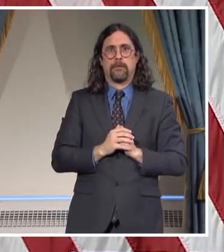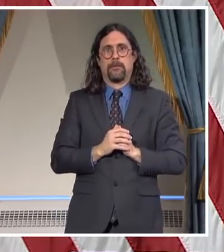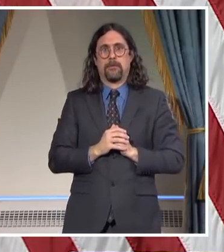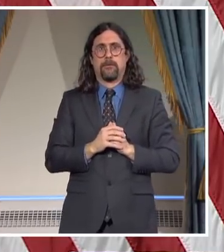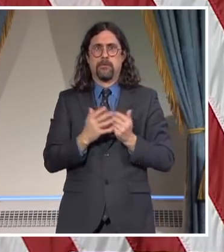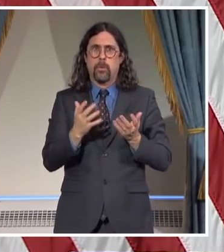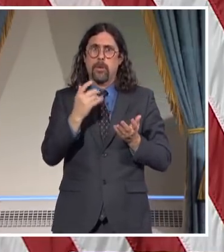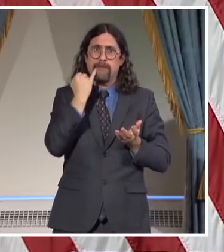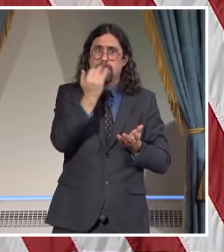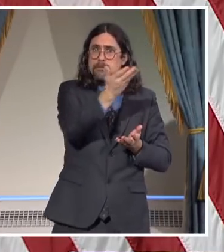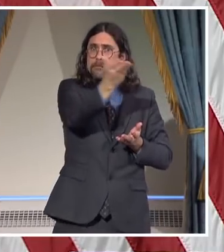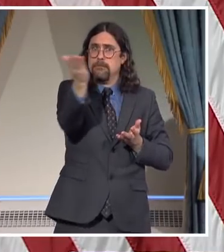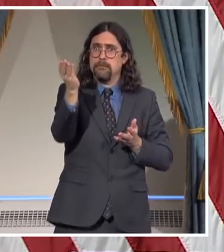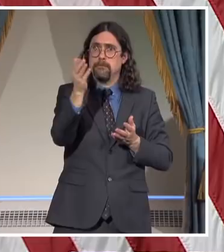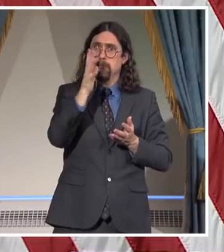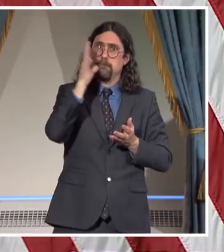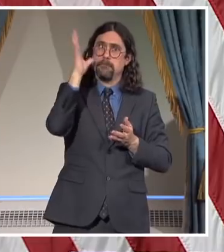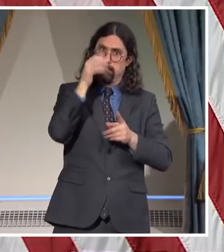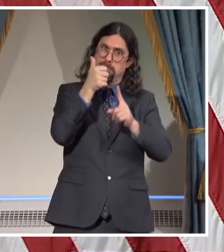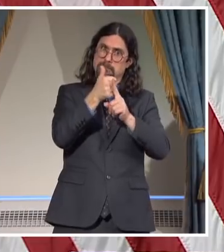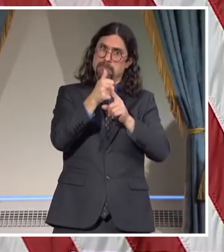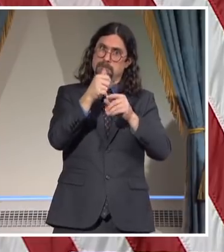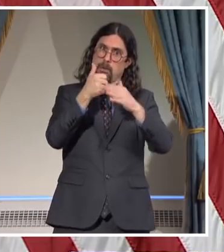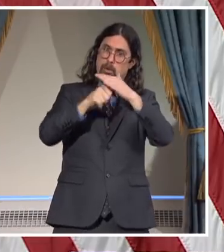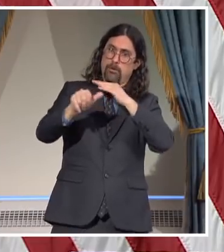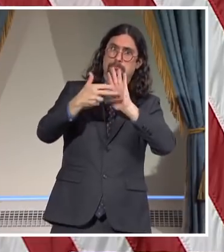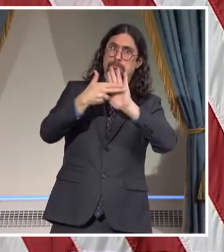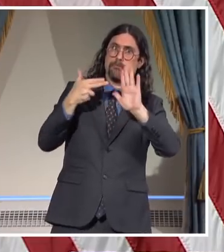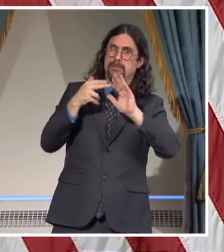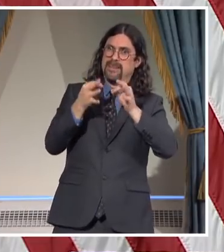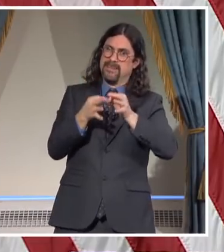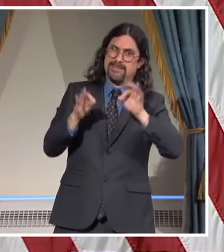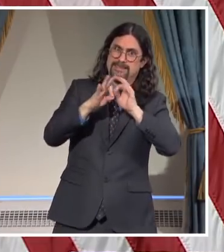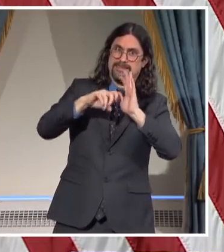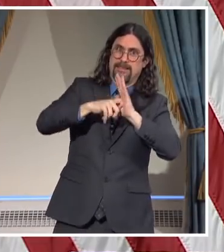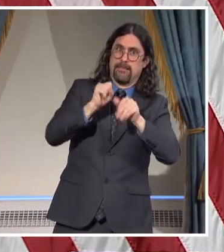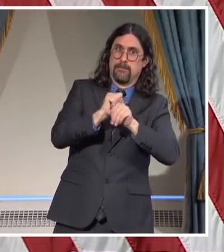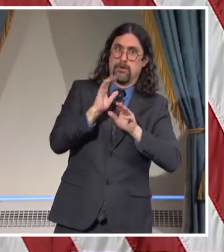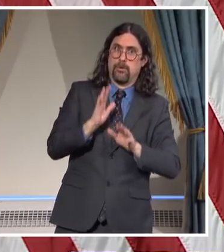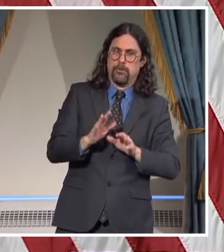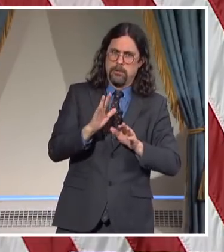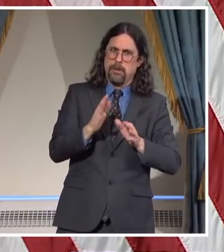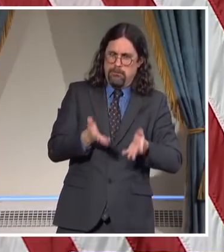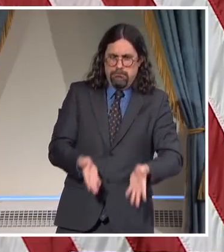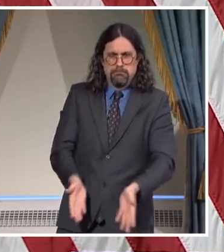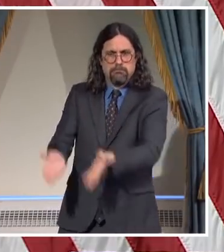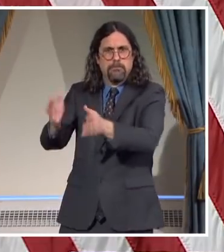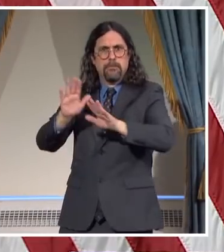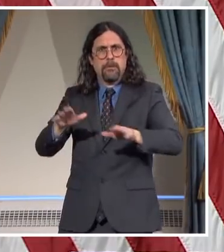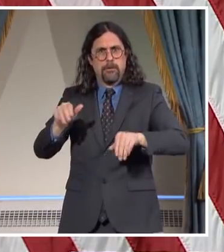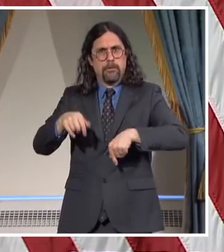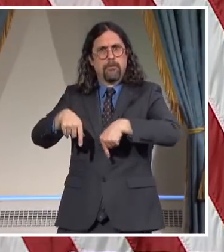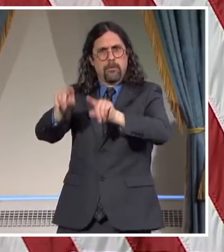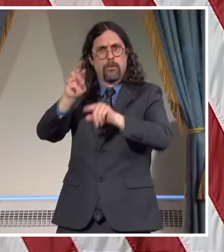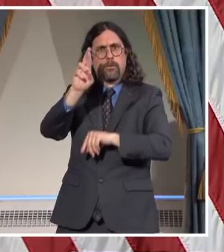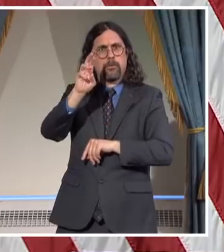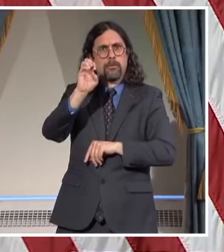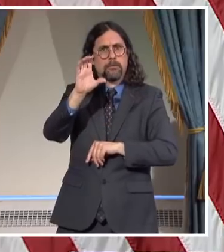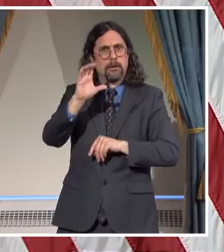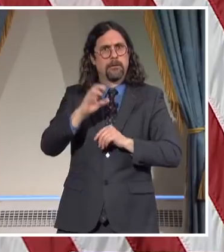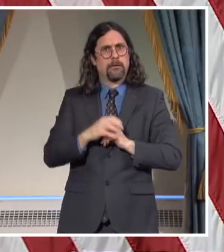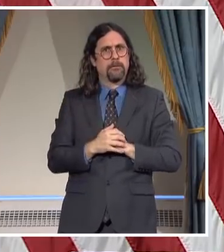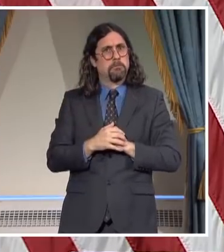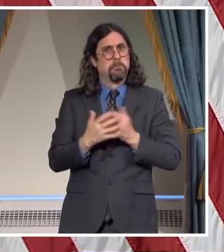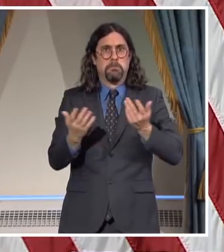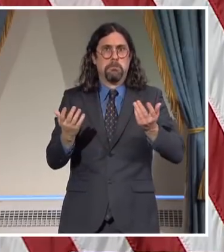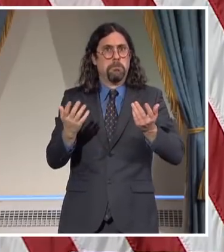to be able to have the capacity we have now. We could even build it out more. If we find that there is not as much use of it, we'll of course be able